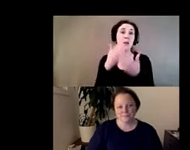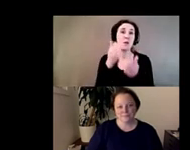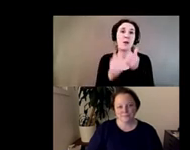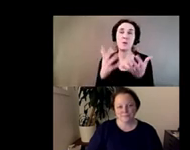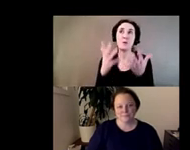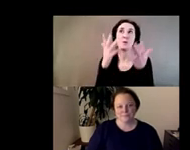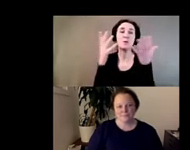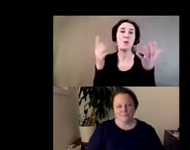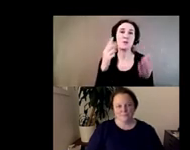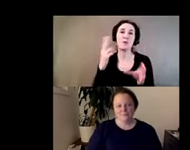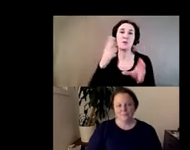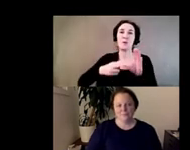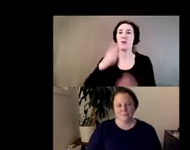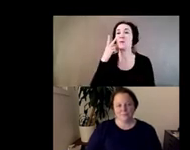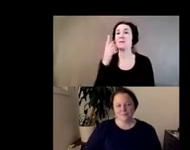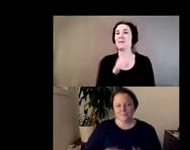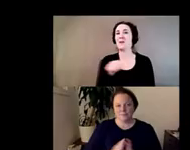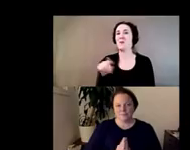joining us and we'll see you next time